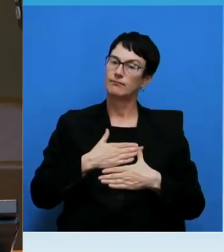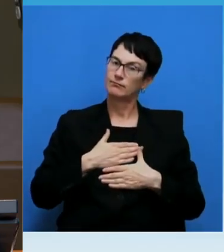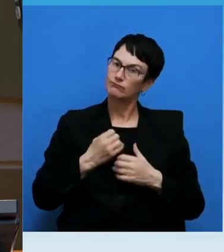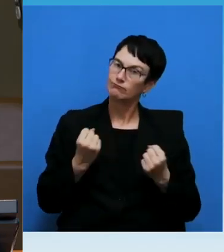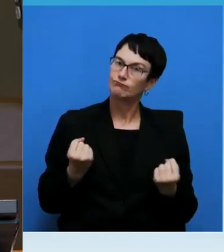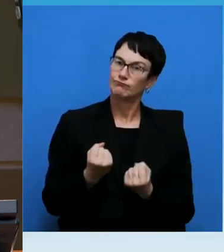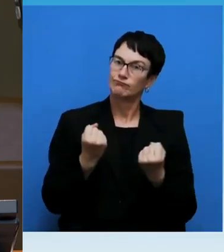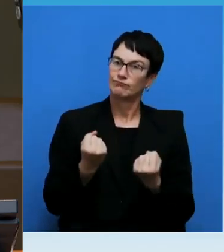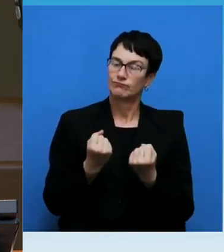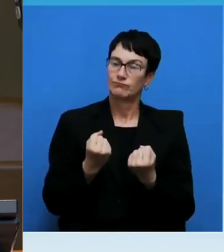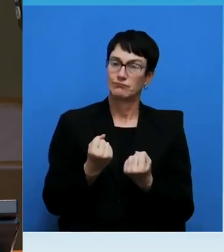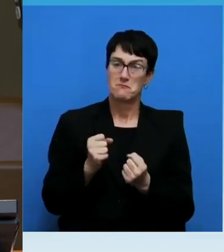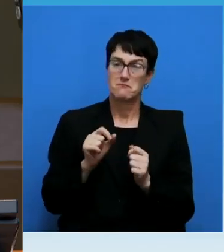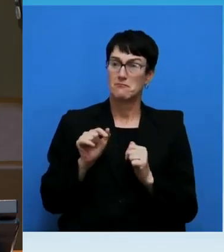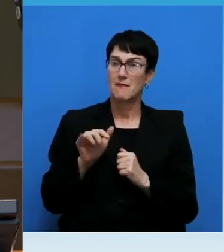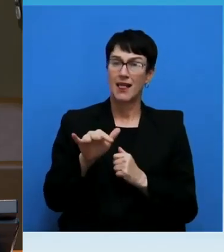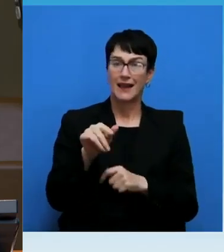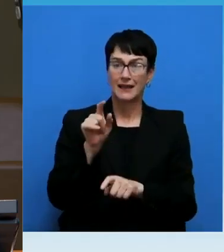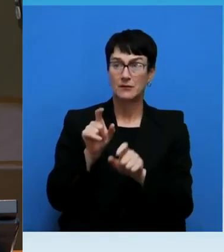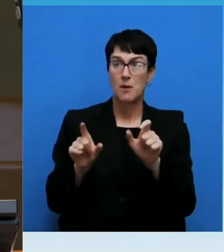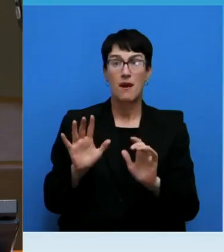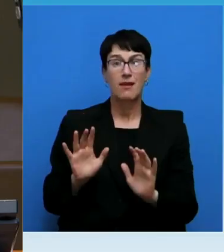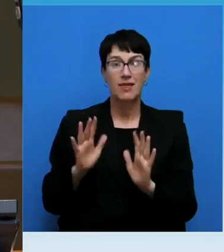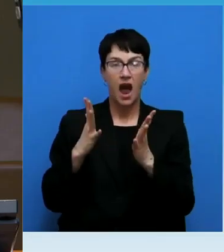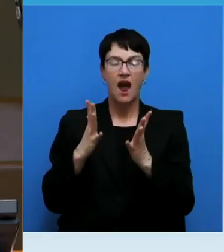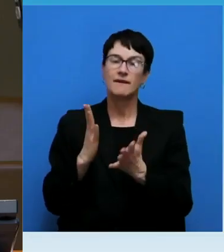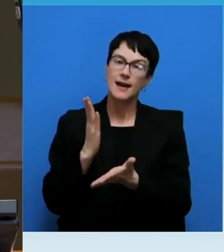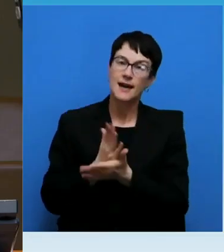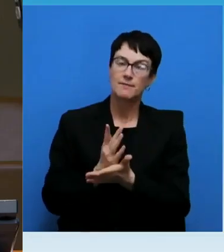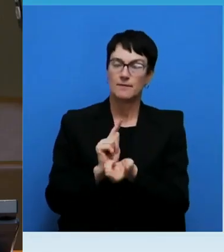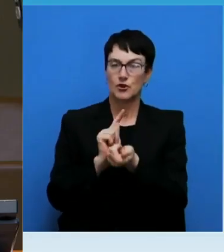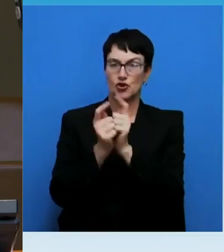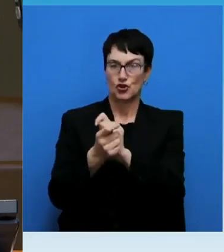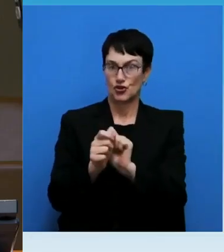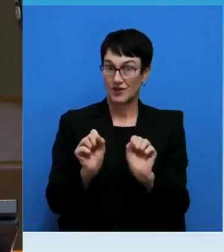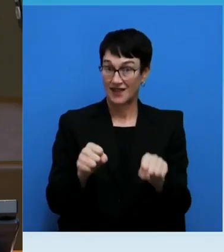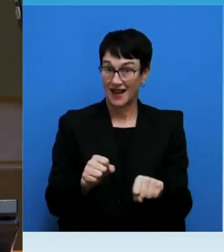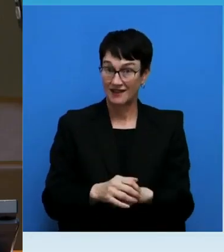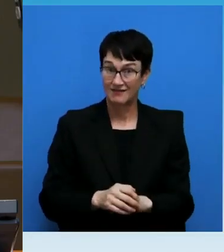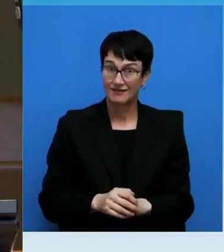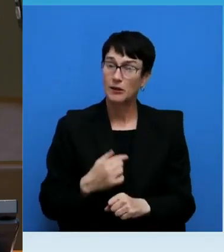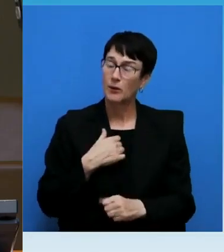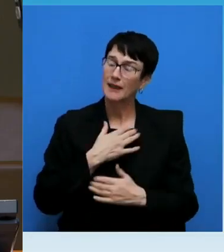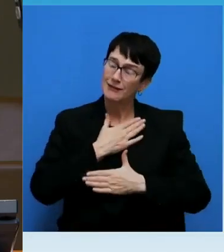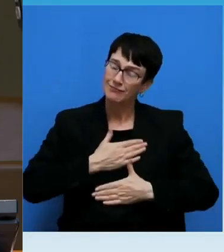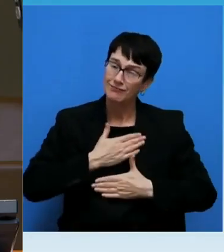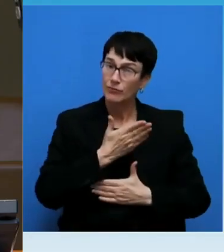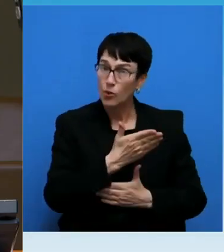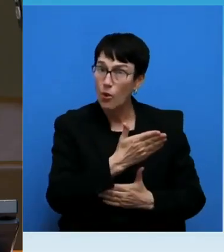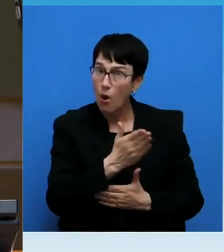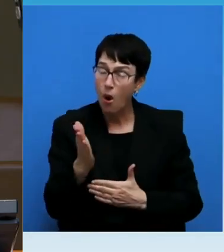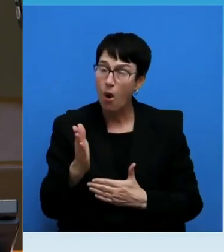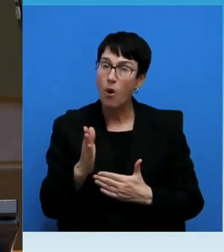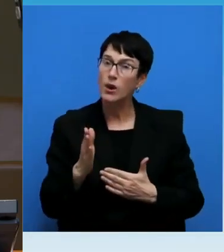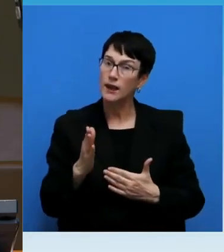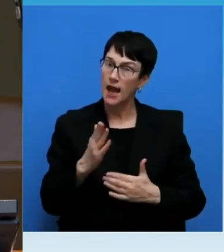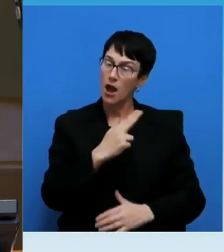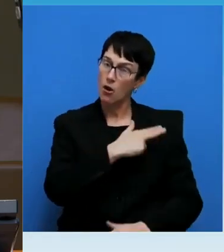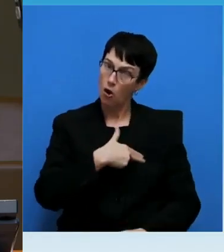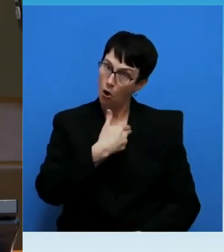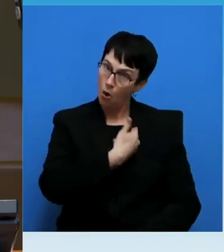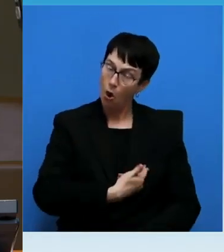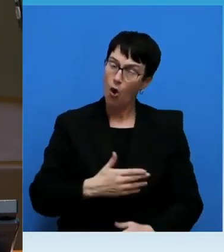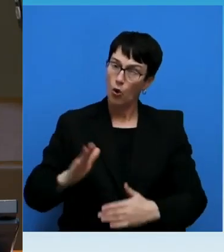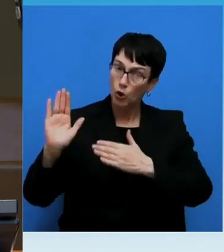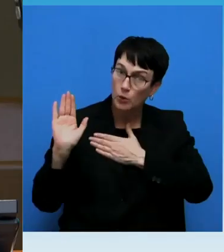of people. So we appreciate the commitment, we appreciate your support, and we will, as the United